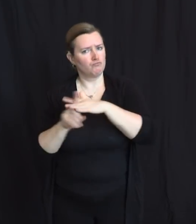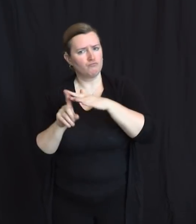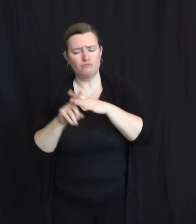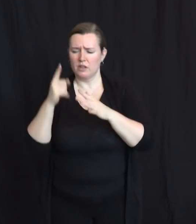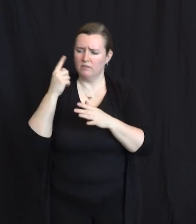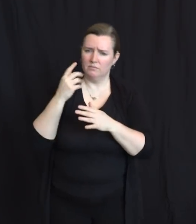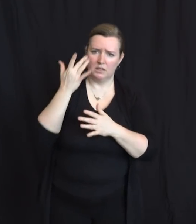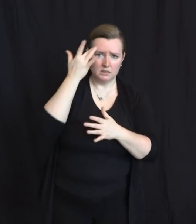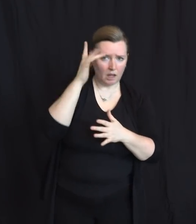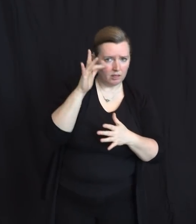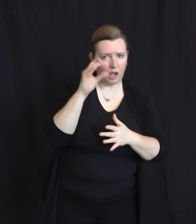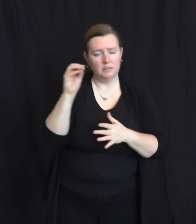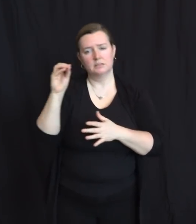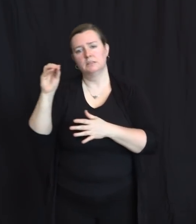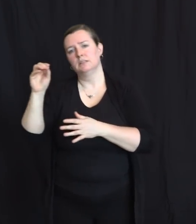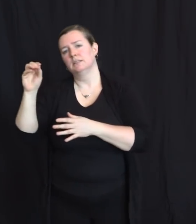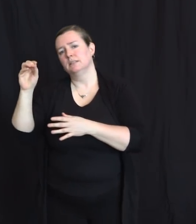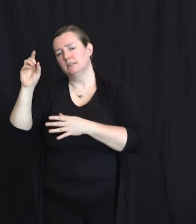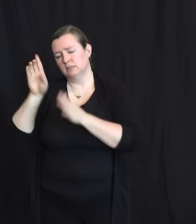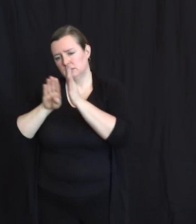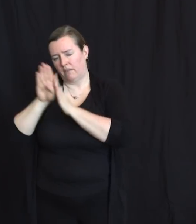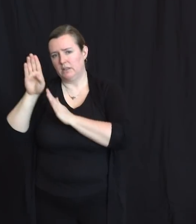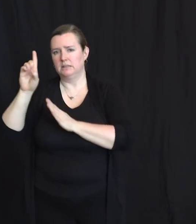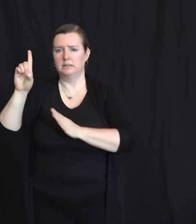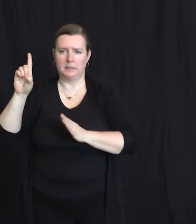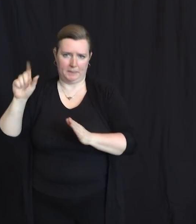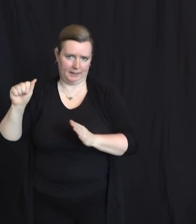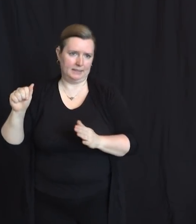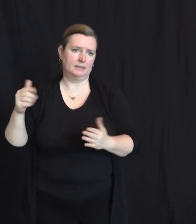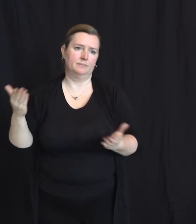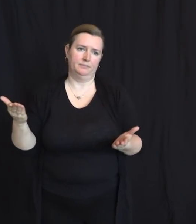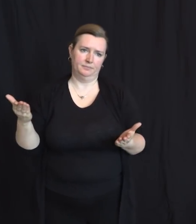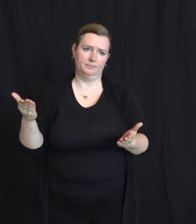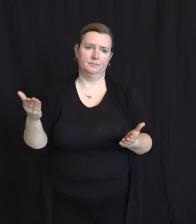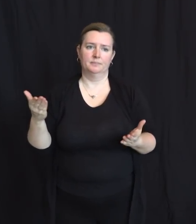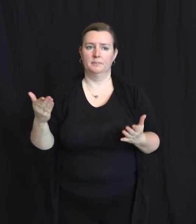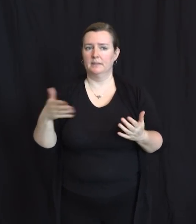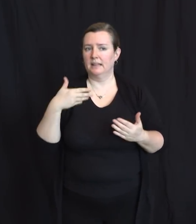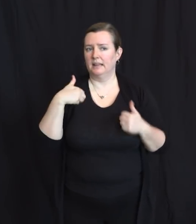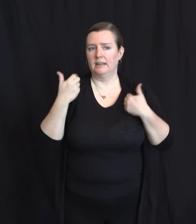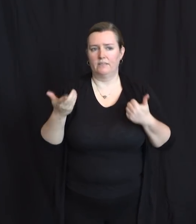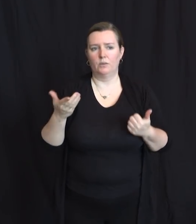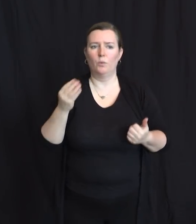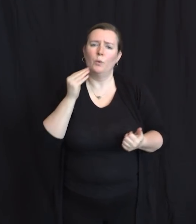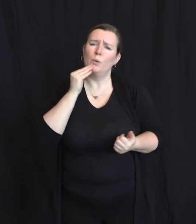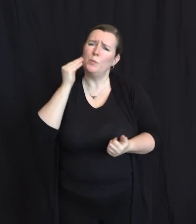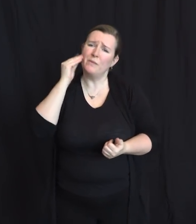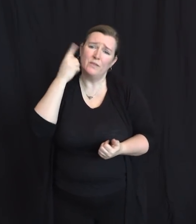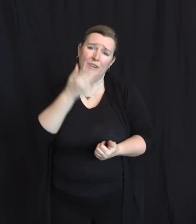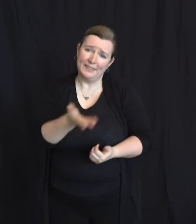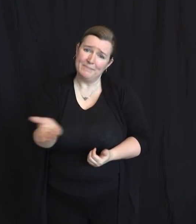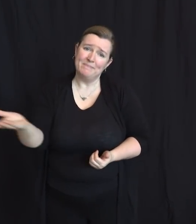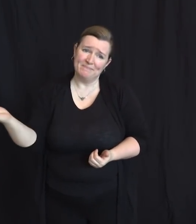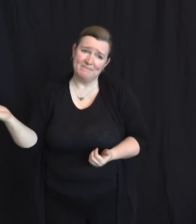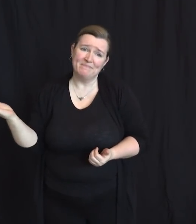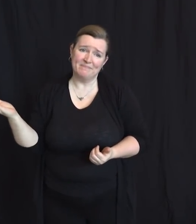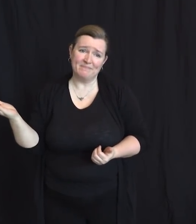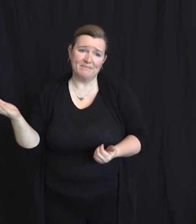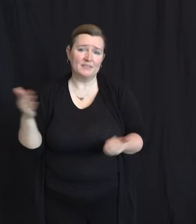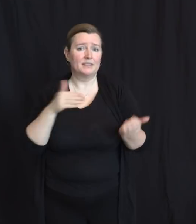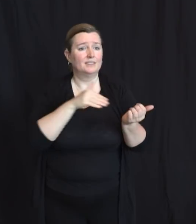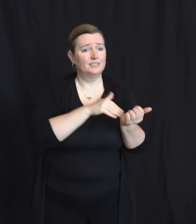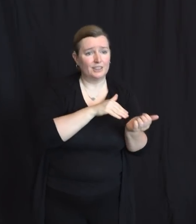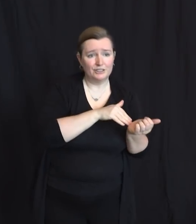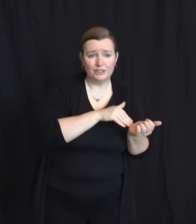who call, by the way, our centers their home. These doctors, nurses, direct care staff, food service